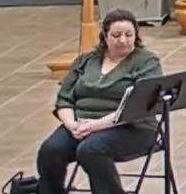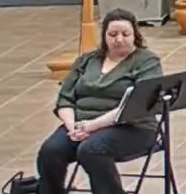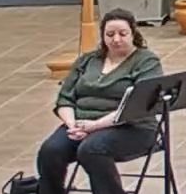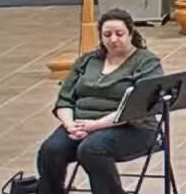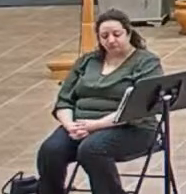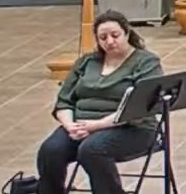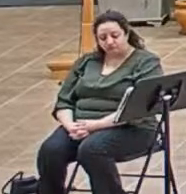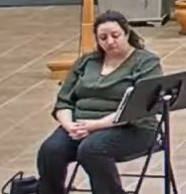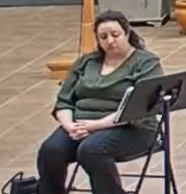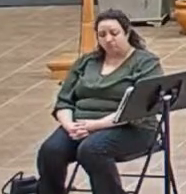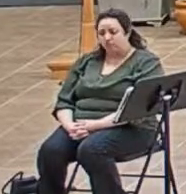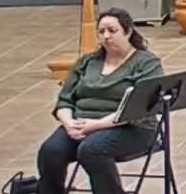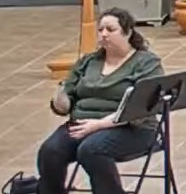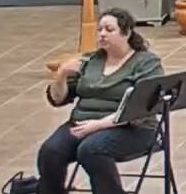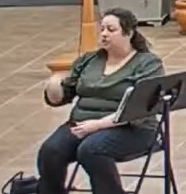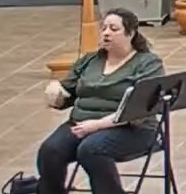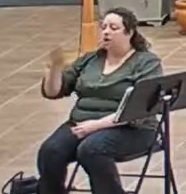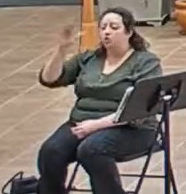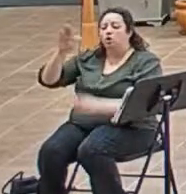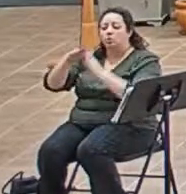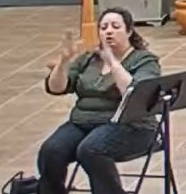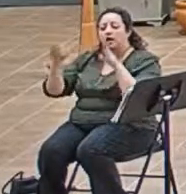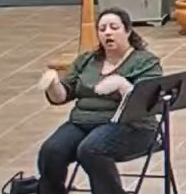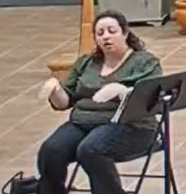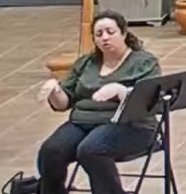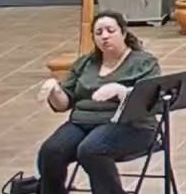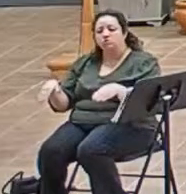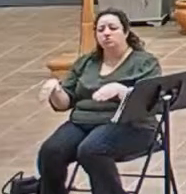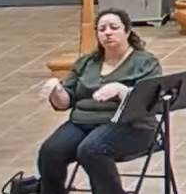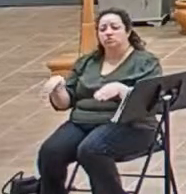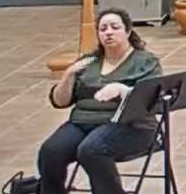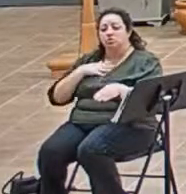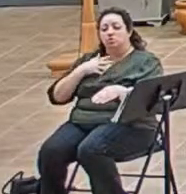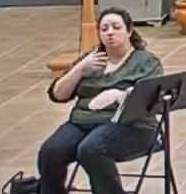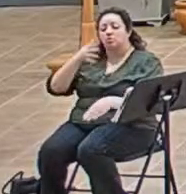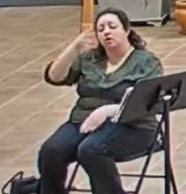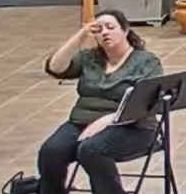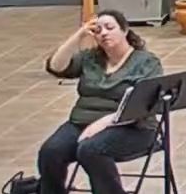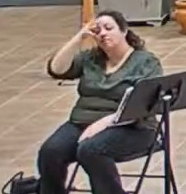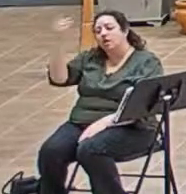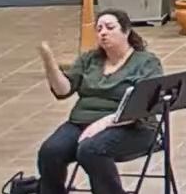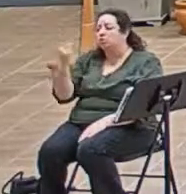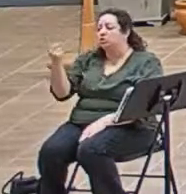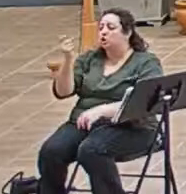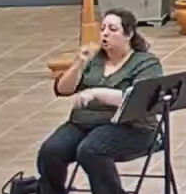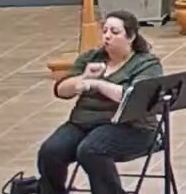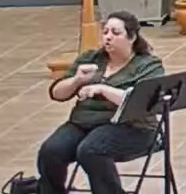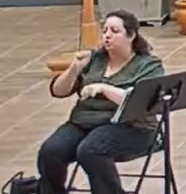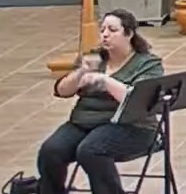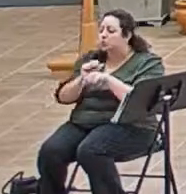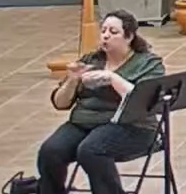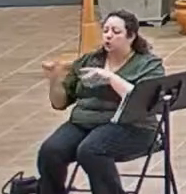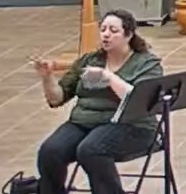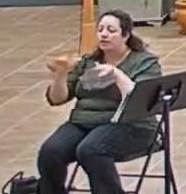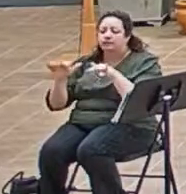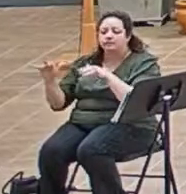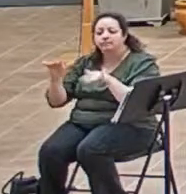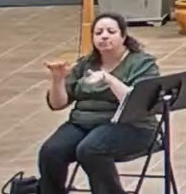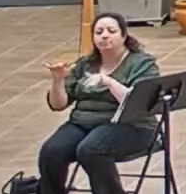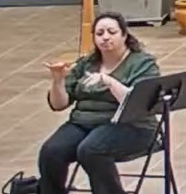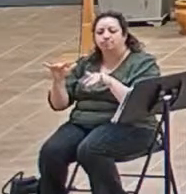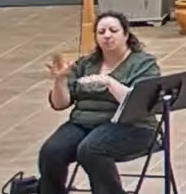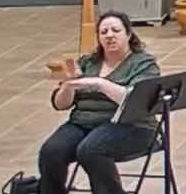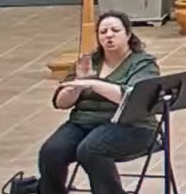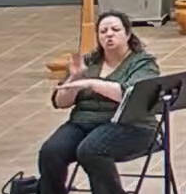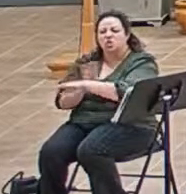I grew up in a household where my father was always working around the house. He was a carpenter. So I grew up with a